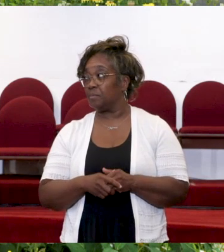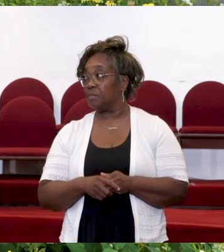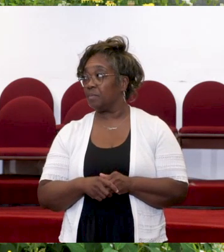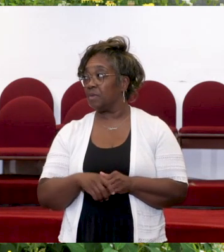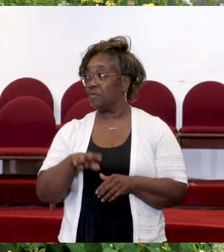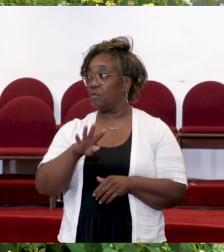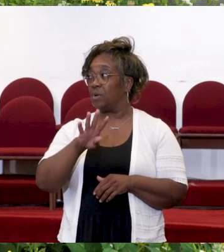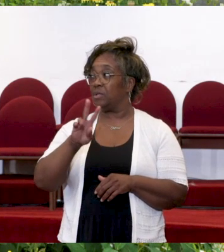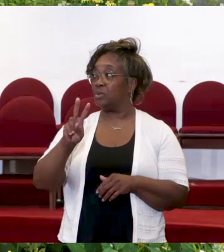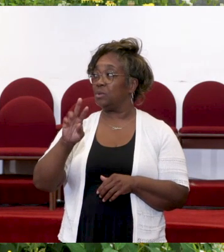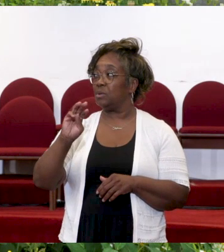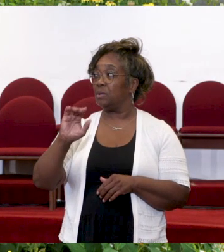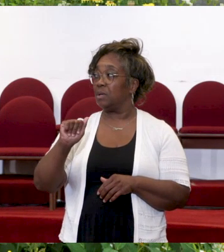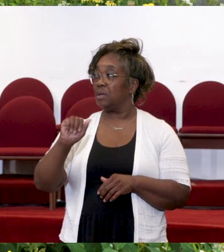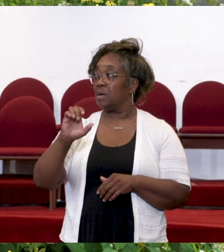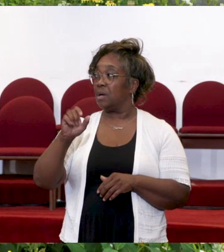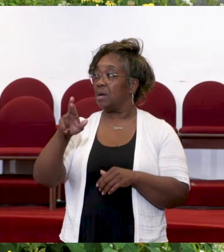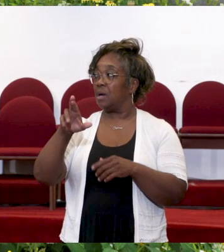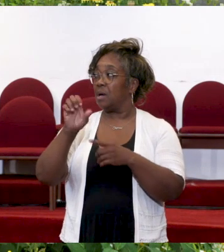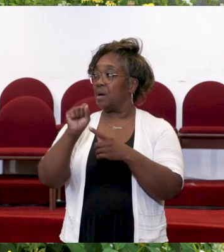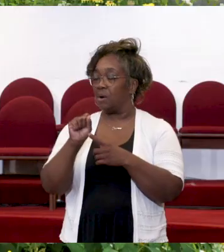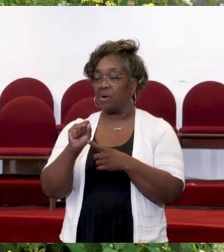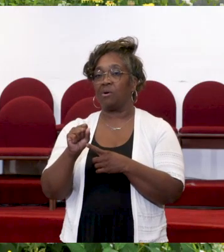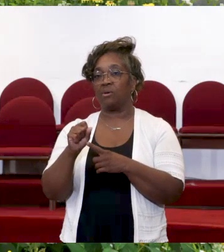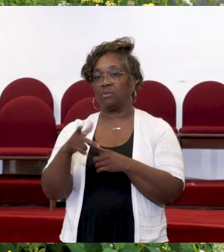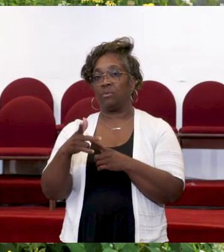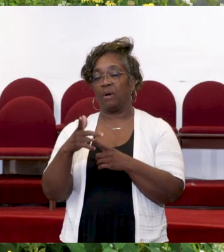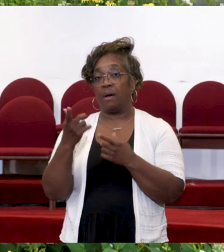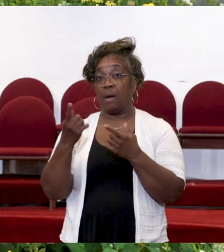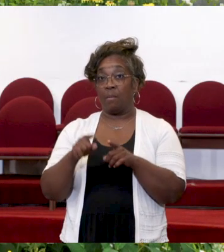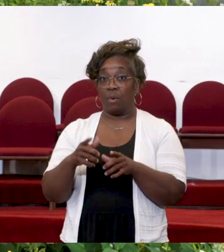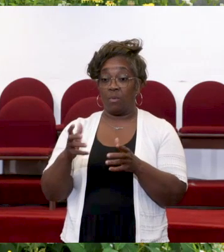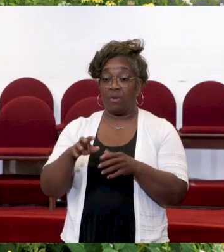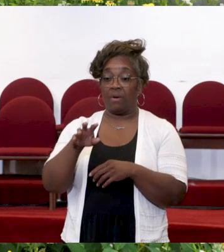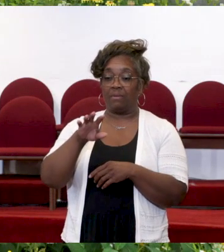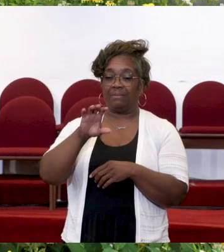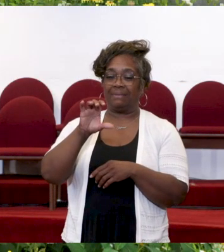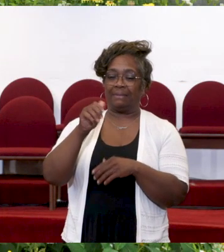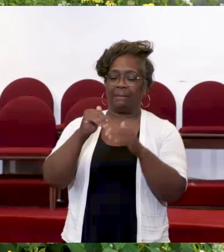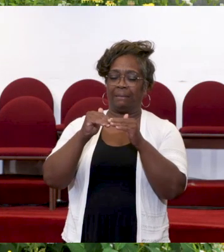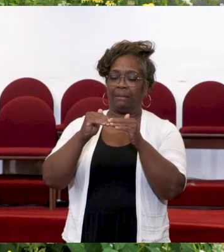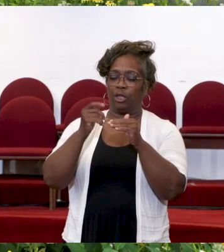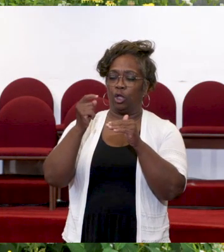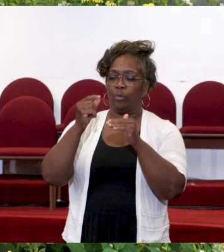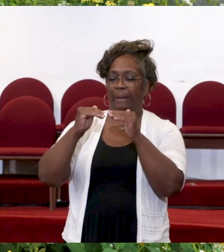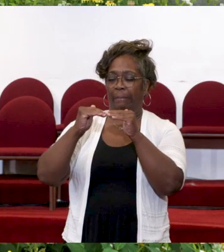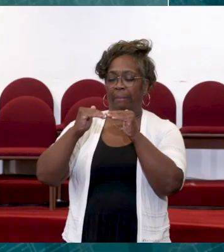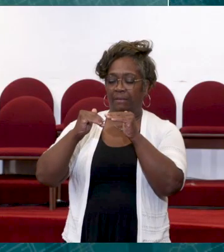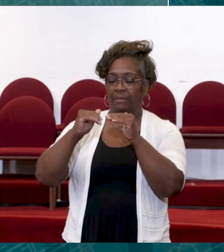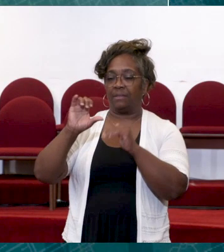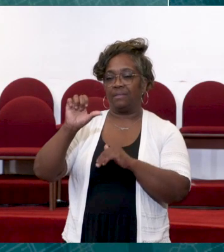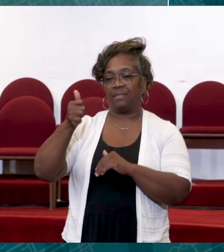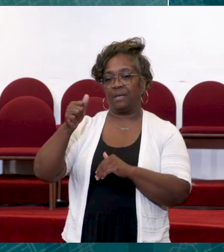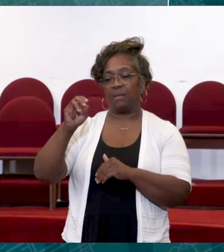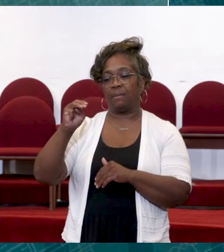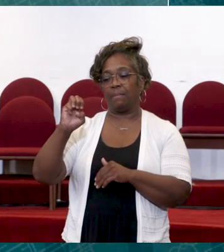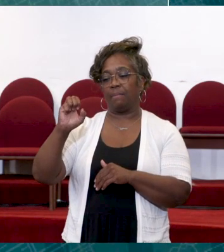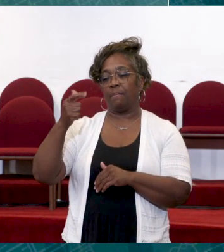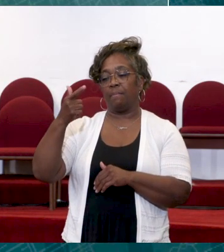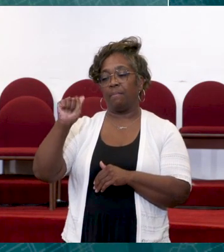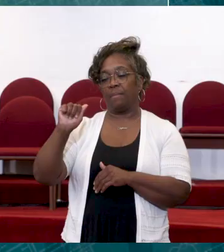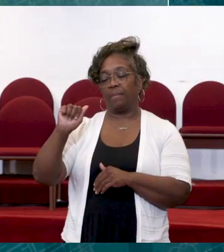acres will produce just under 10 megawatts of clean, renewable energy. So I think it looks pretty gorgeous. Here's the